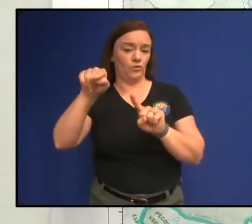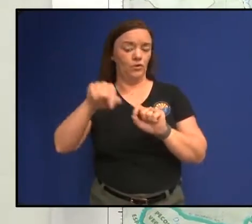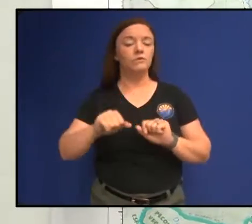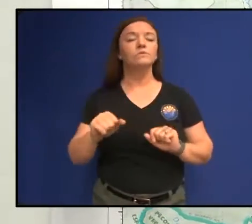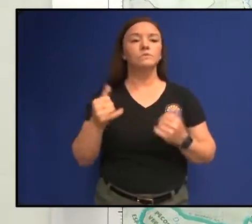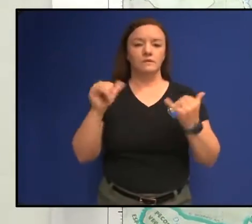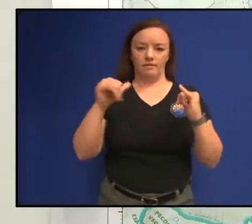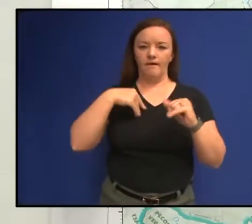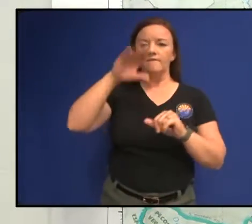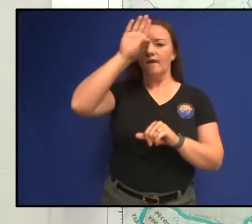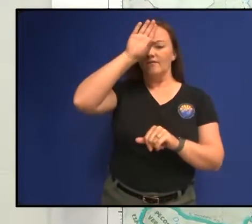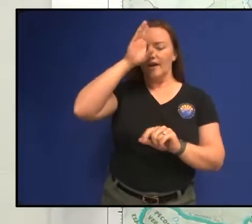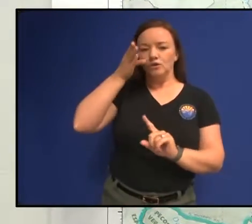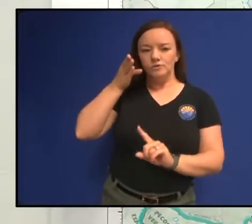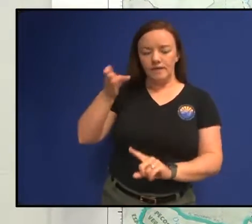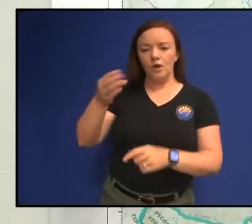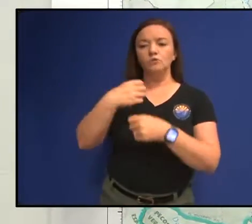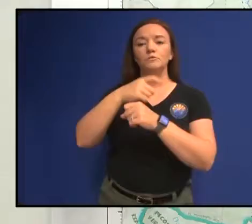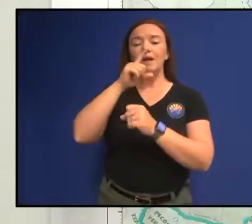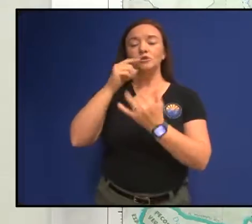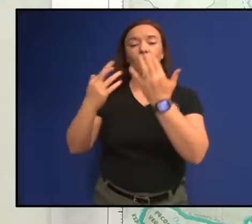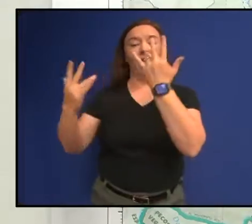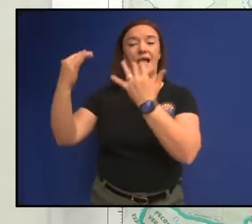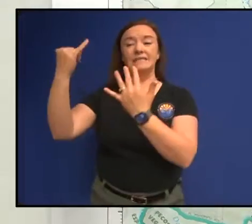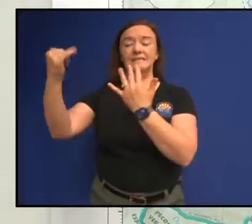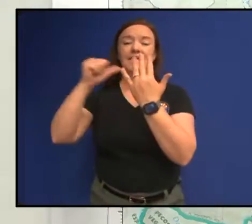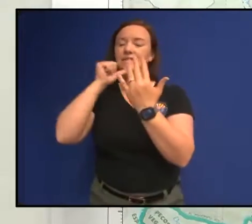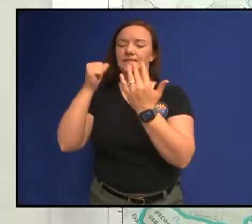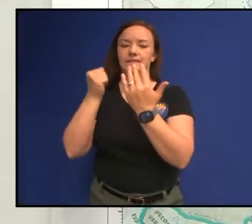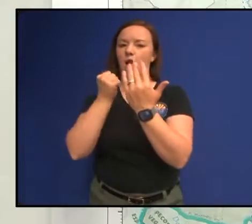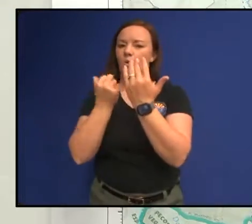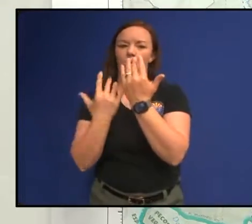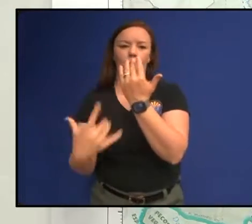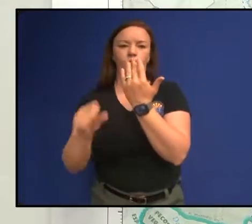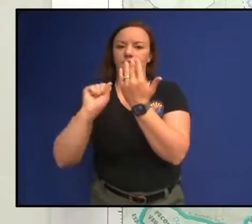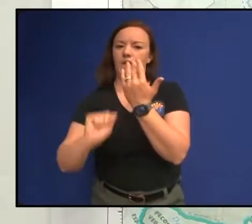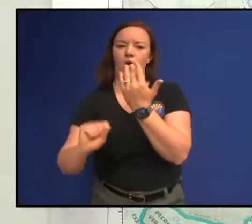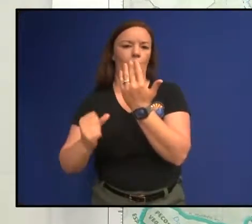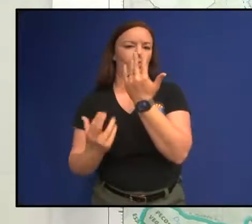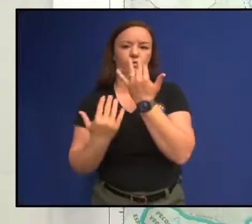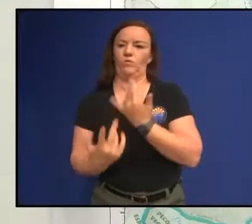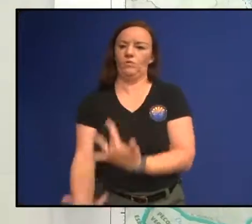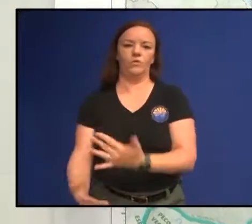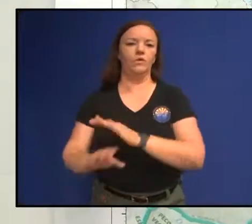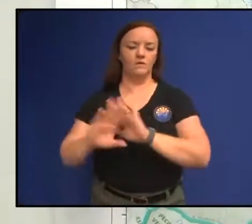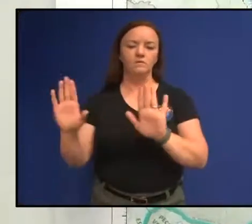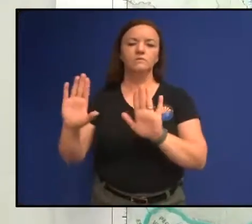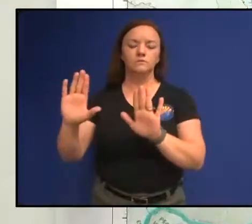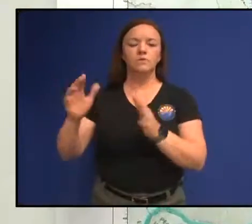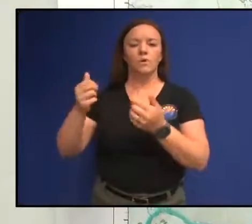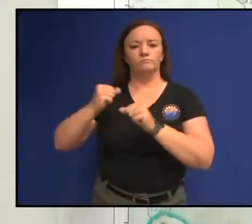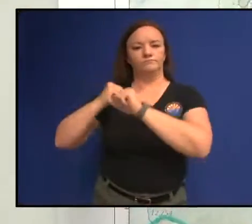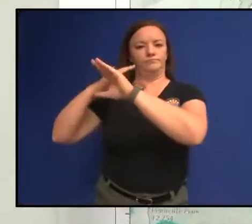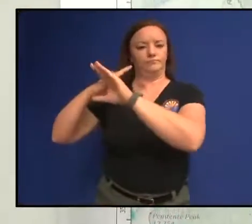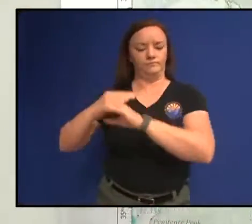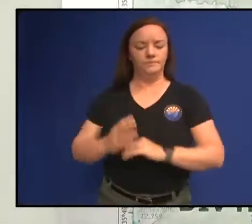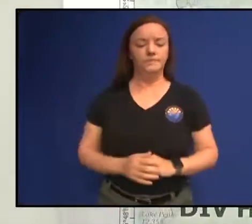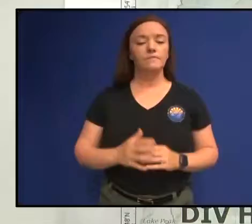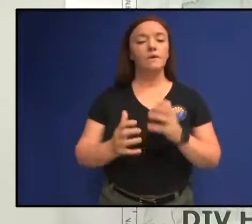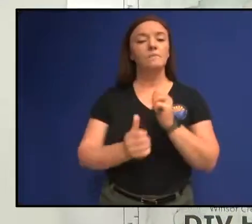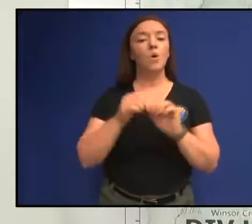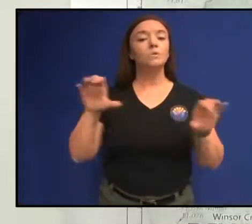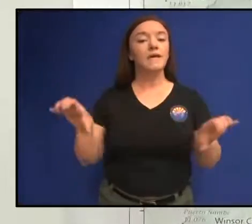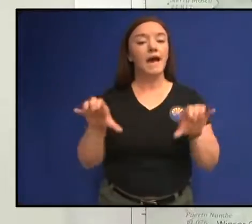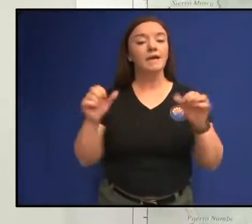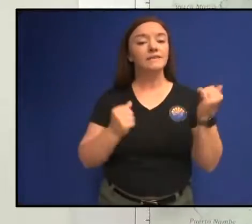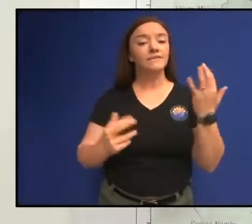ensure that no fire comes south and gets established in any of this country. Our most active fire right now